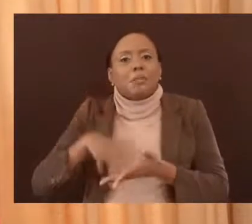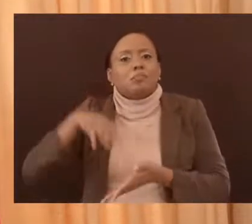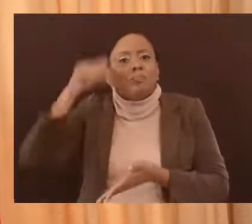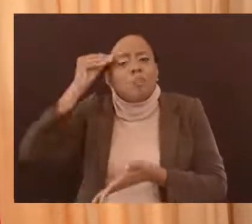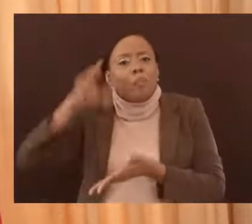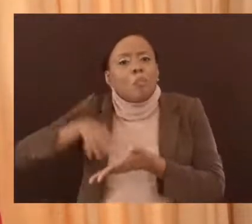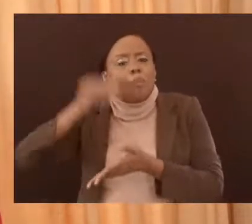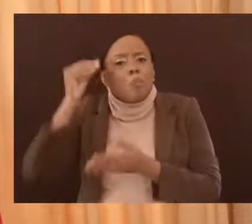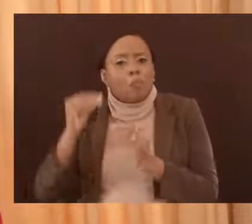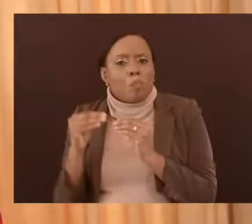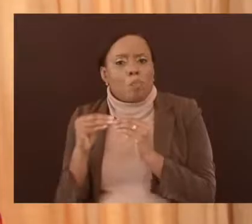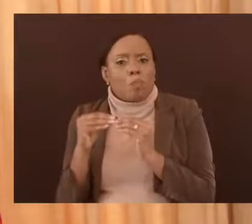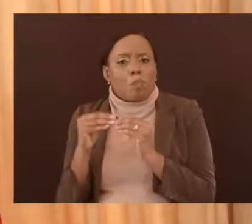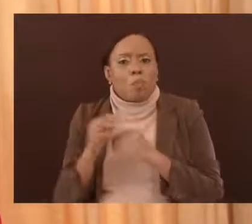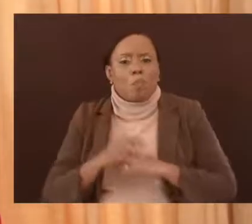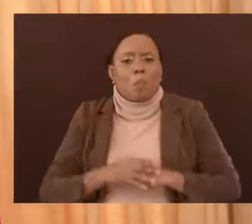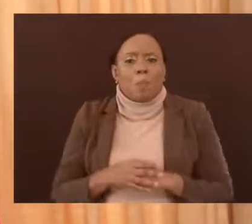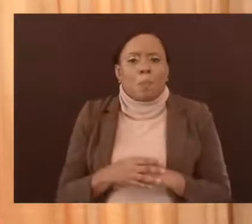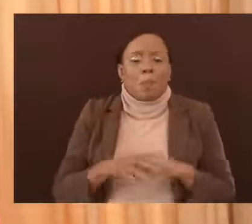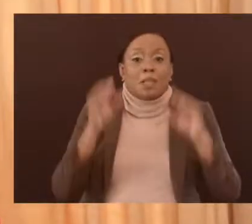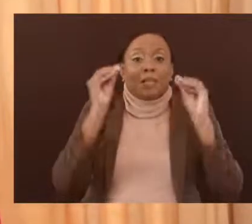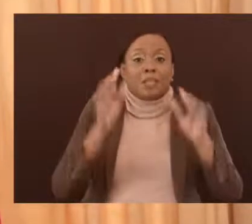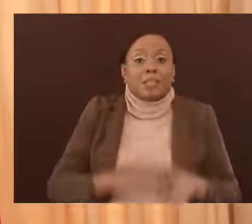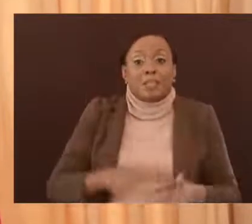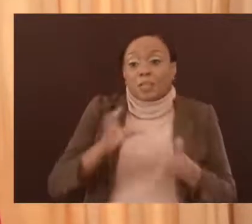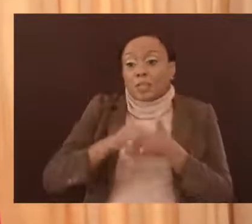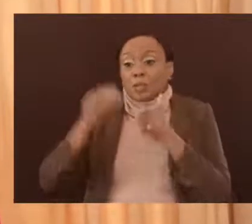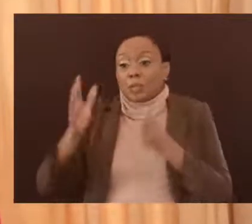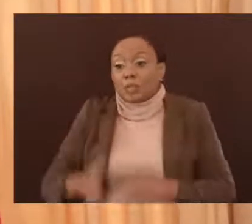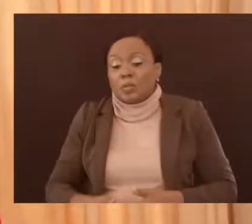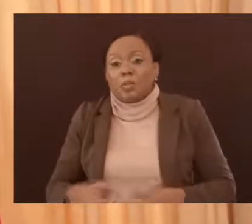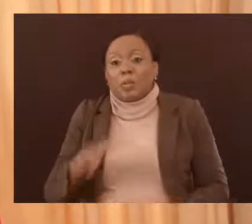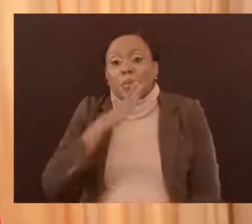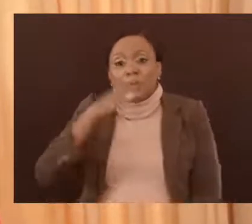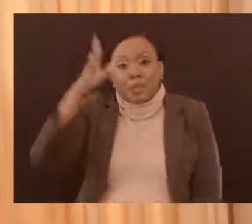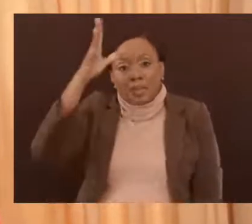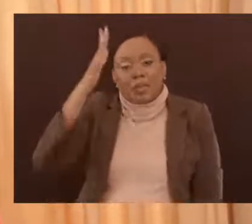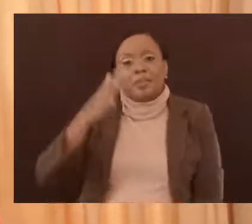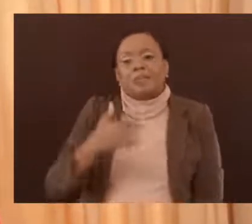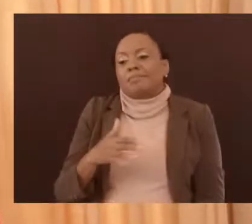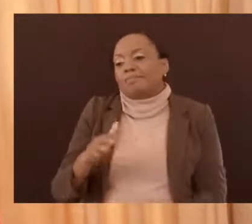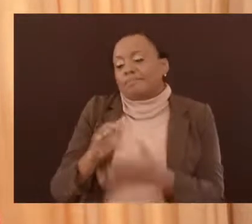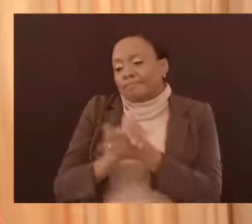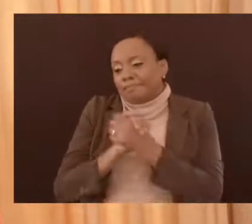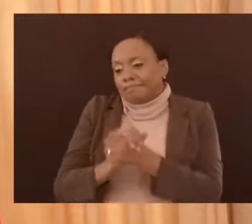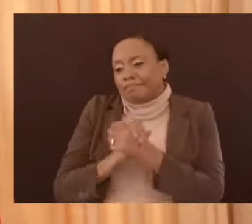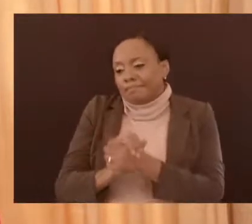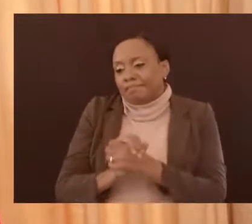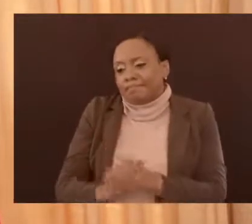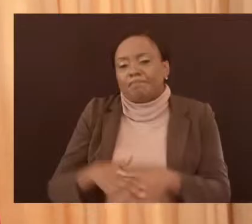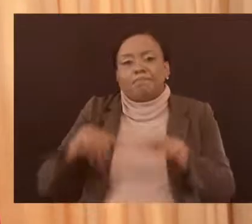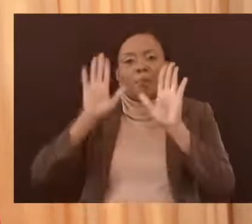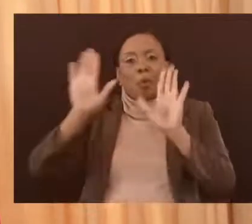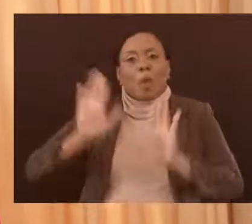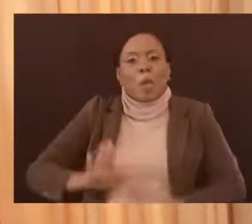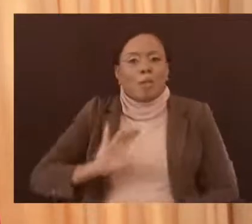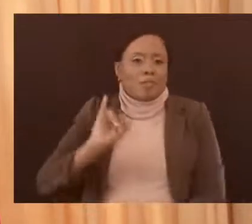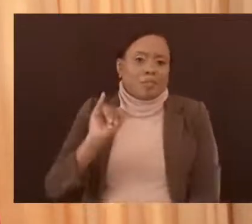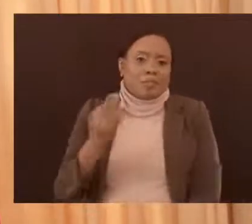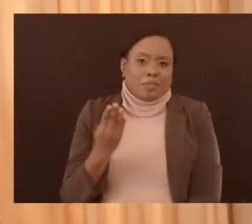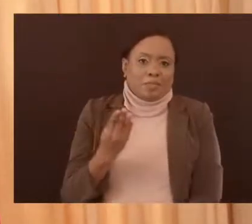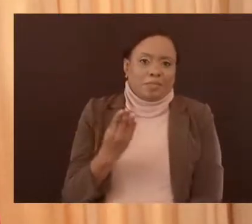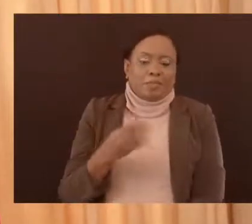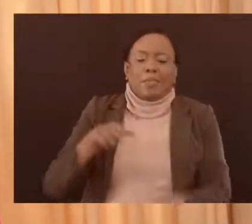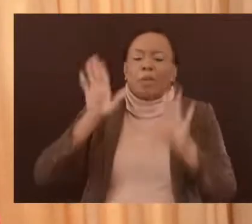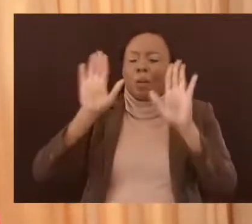gains. Teachers, students, and parents, again, I want to commend you as well. You have done a remarkable job trying